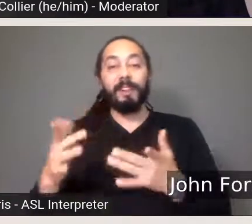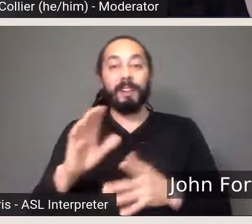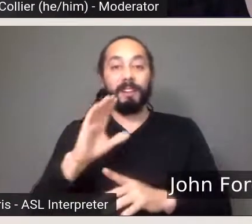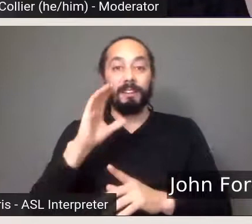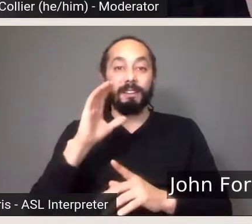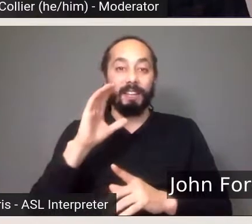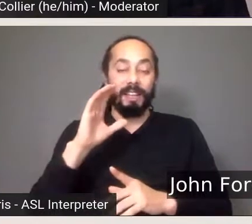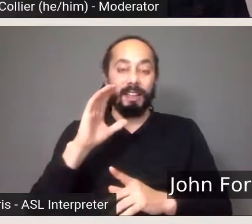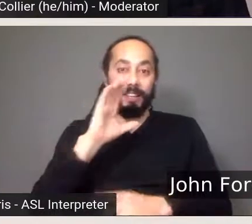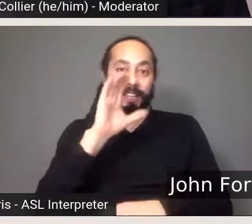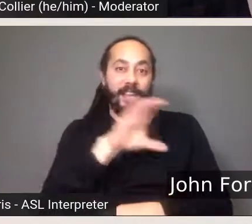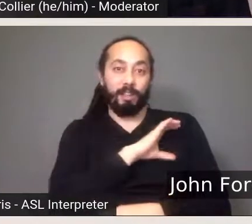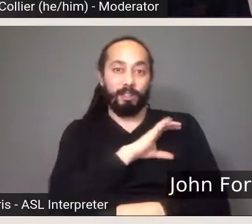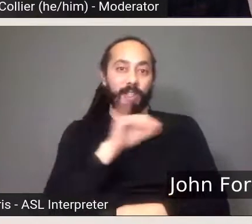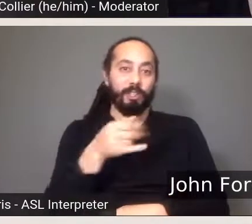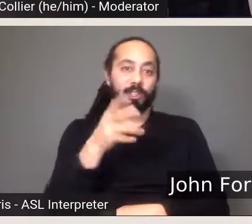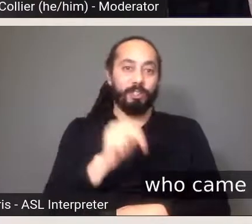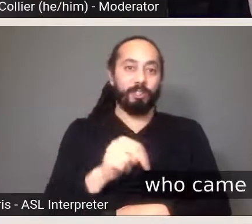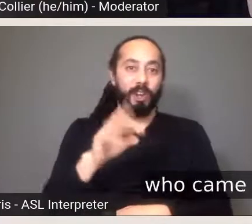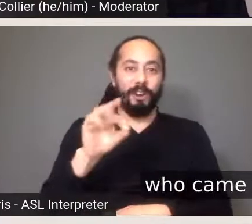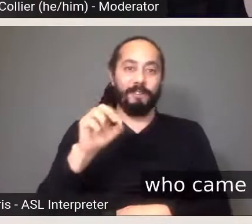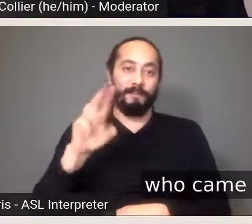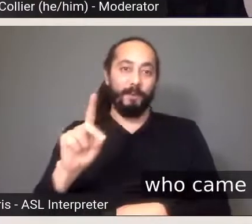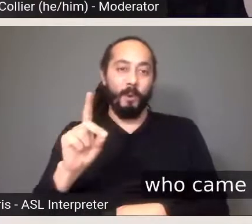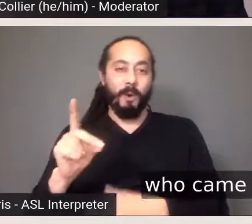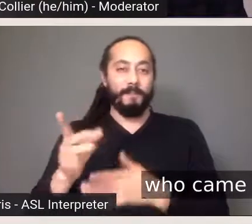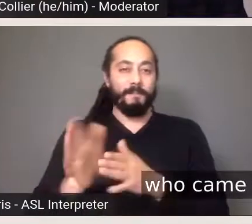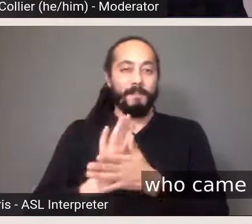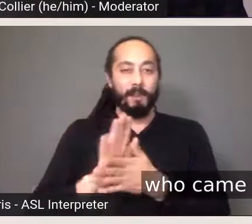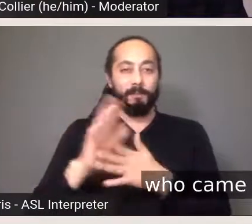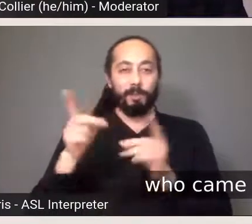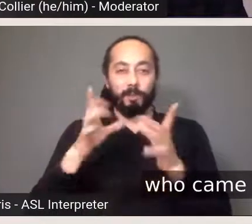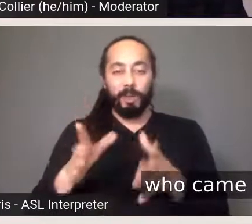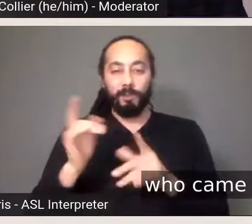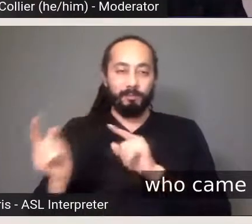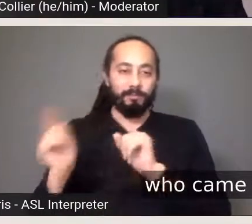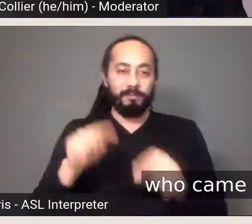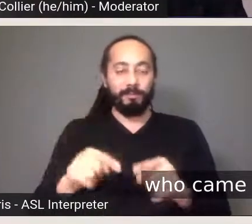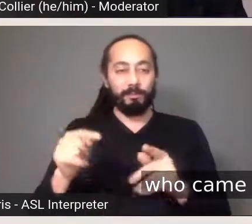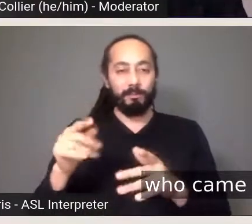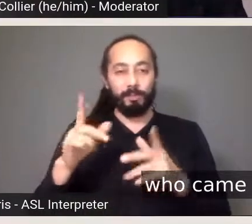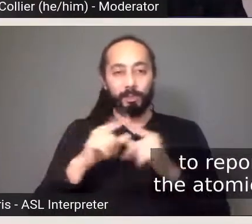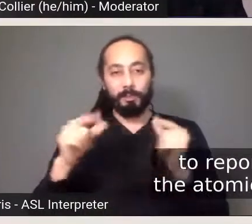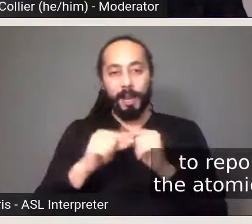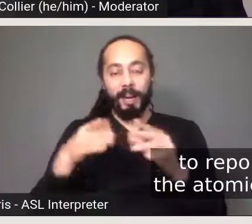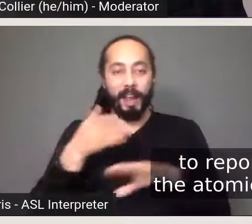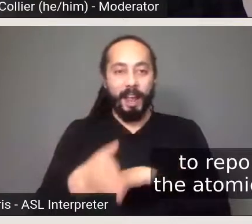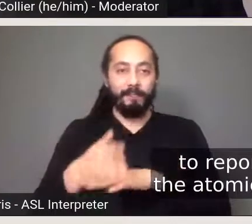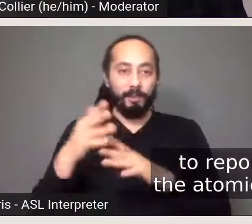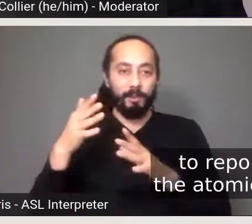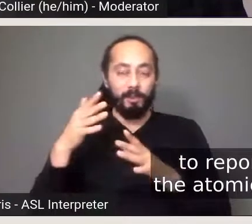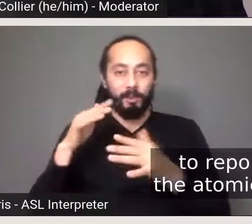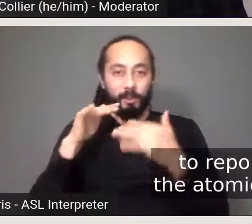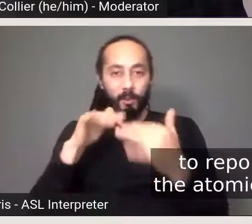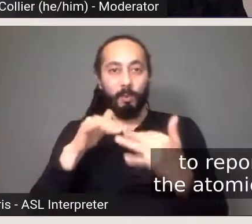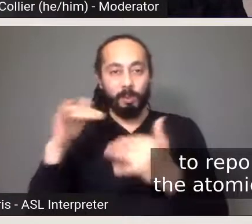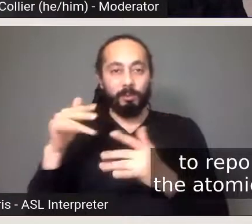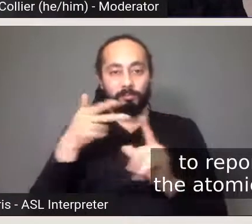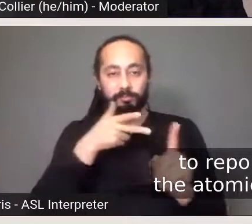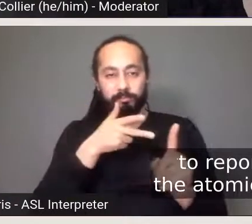Ford, film director who came to Japan after the war to record